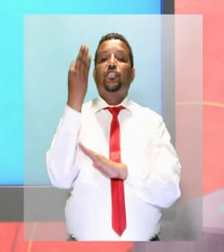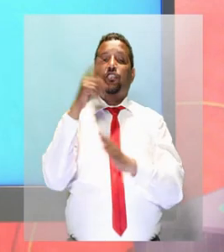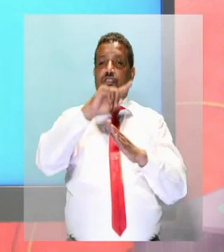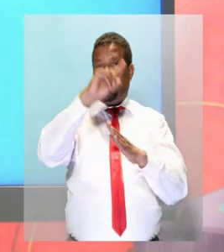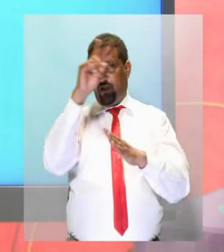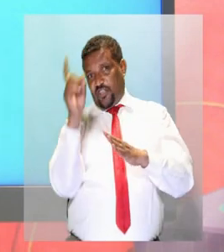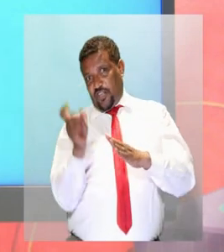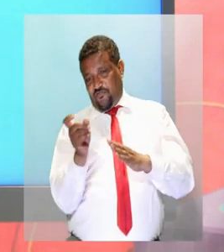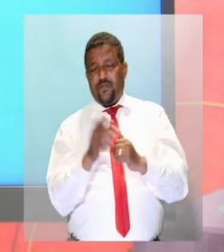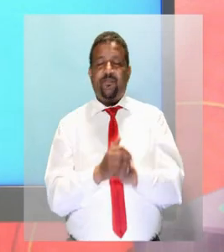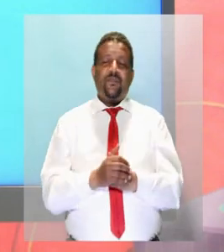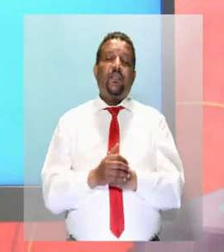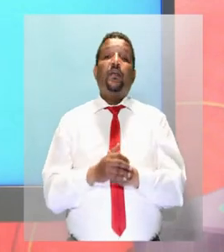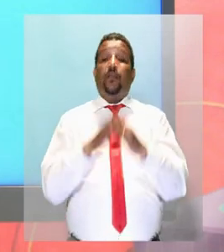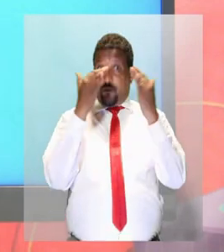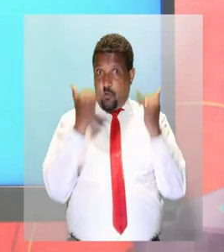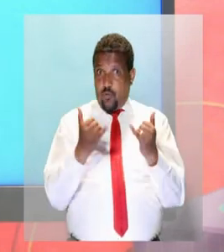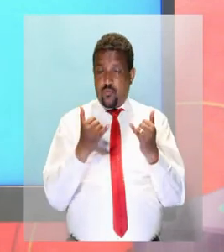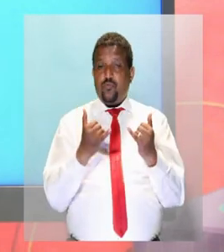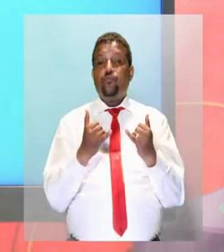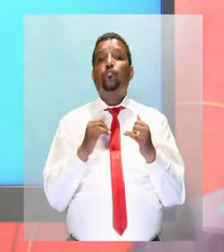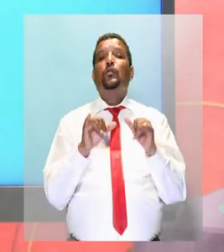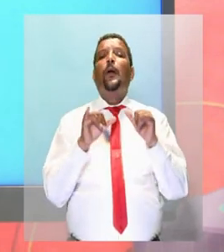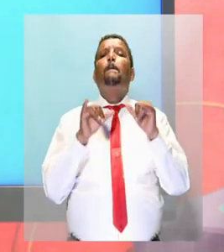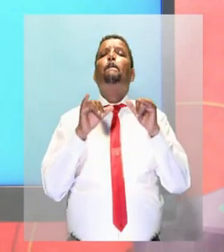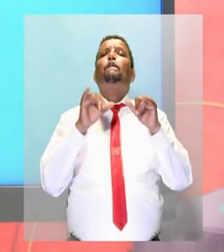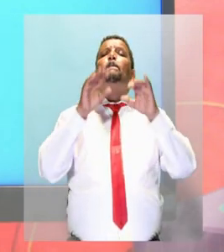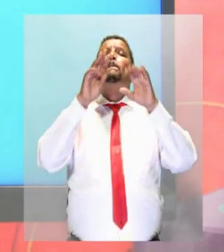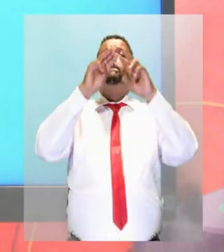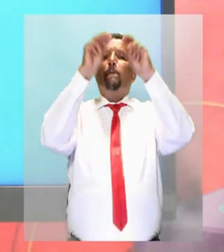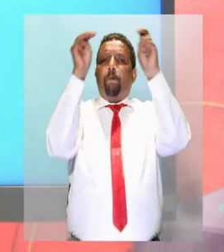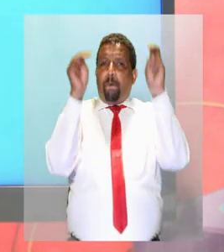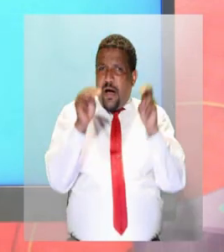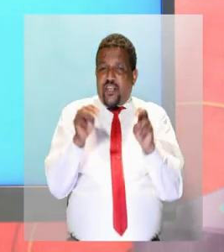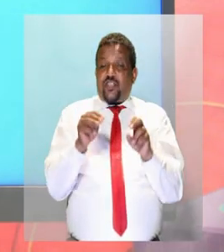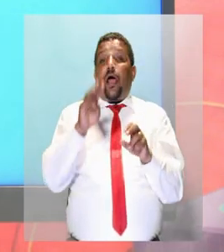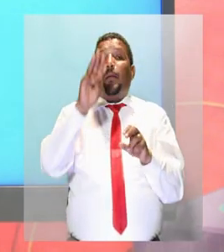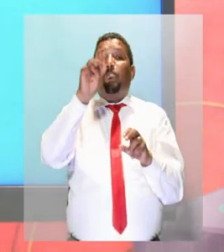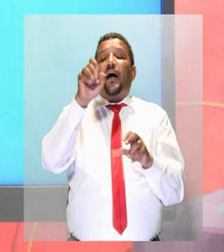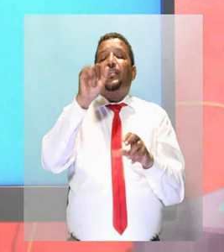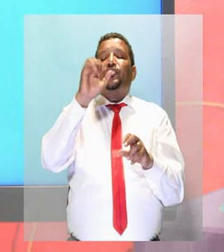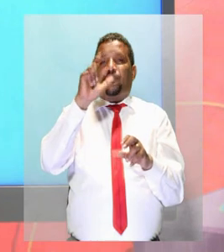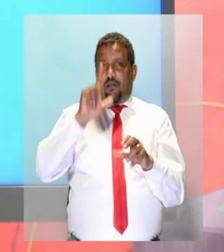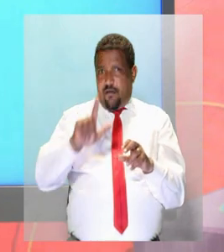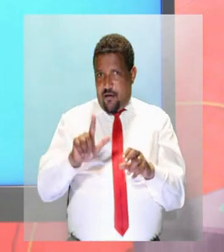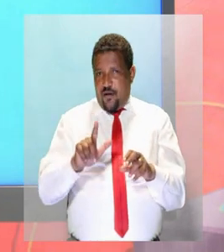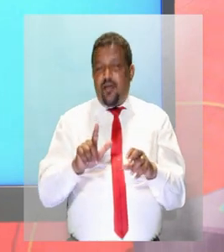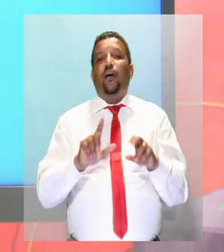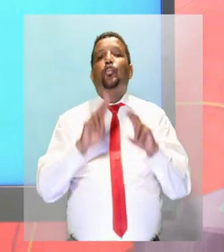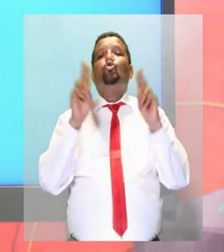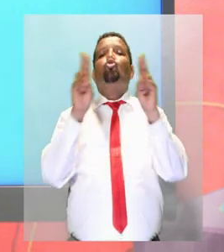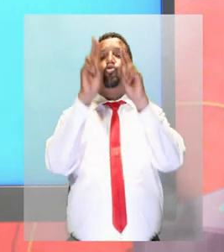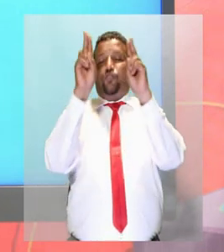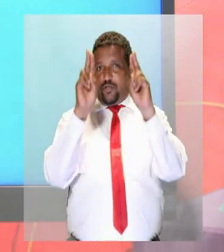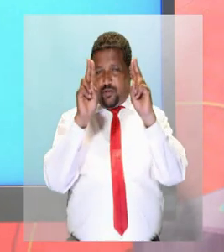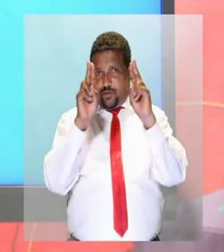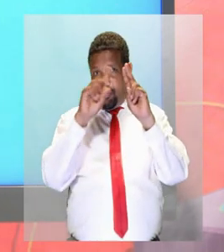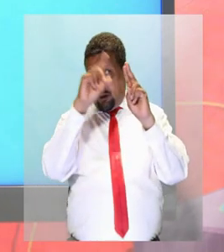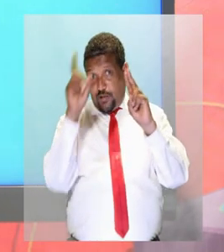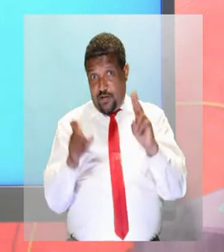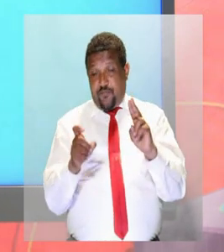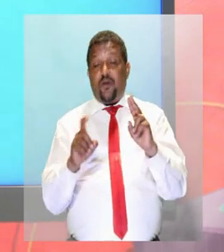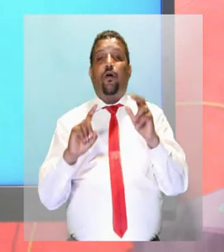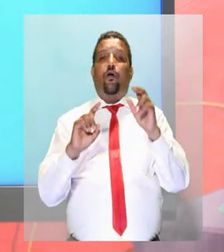curve. Again, in order to plot the marginal utility curve, just represent all the values of marginal utility in the